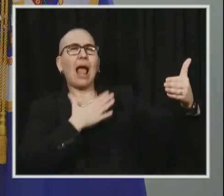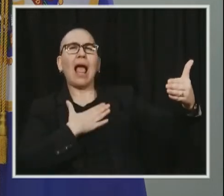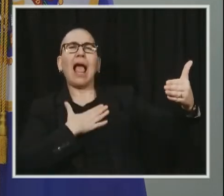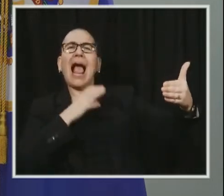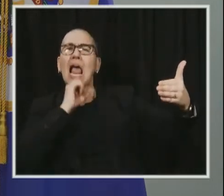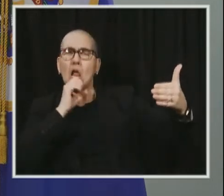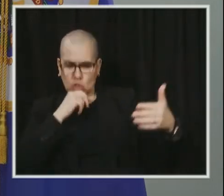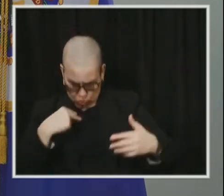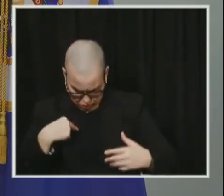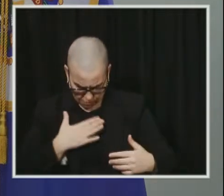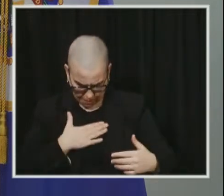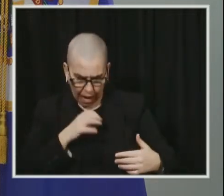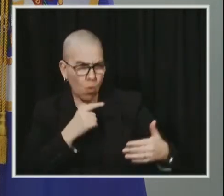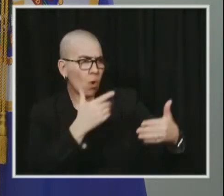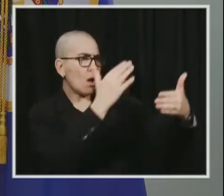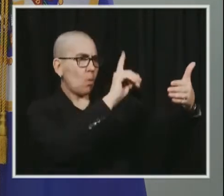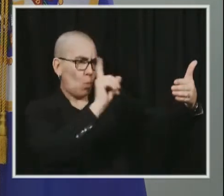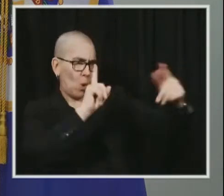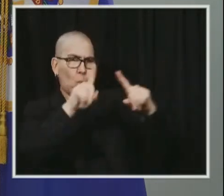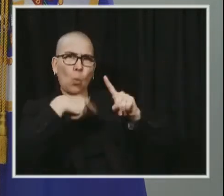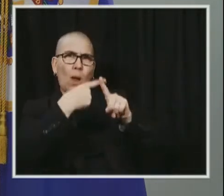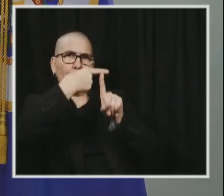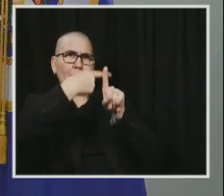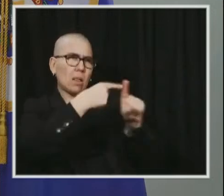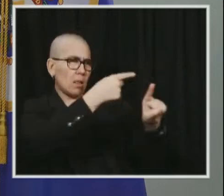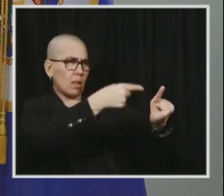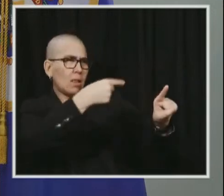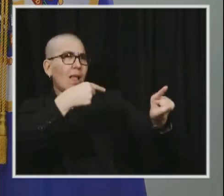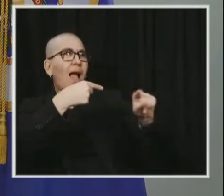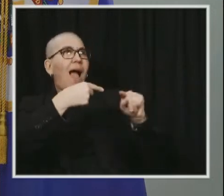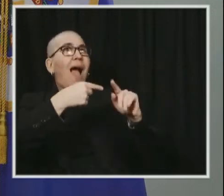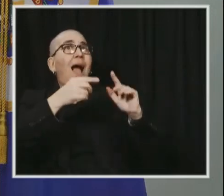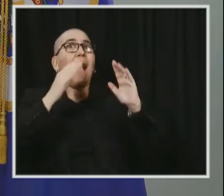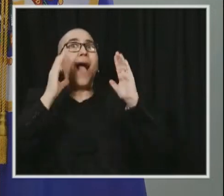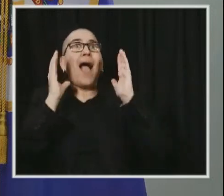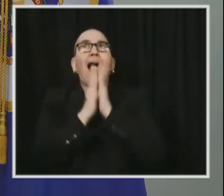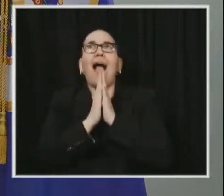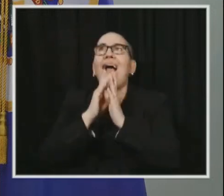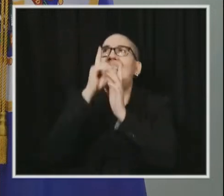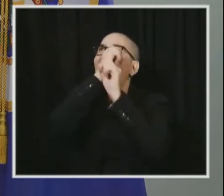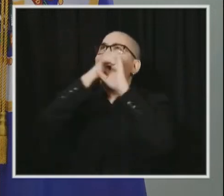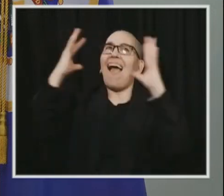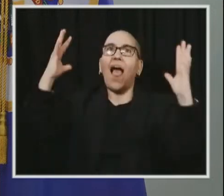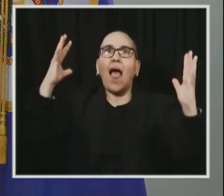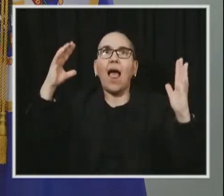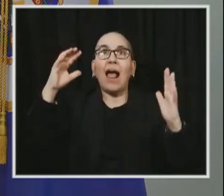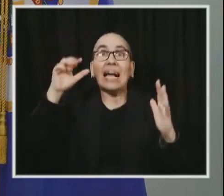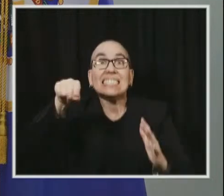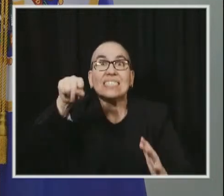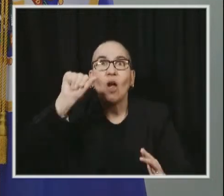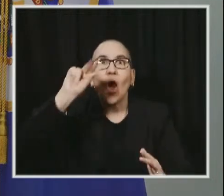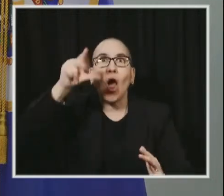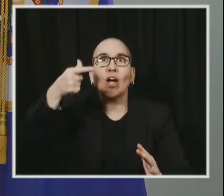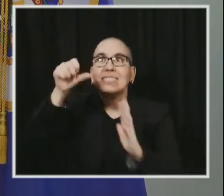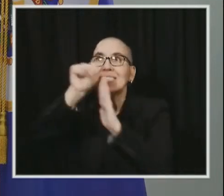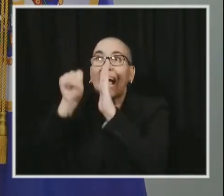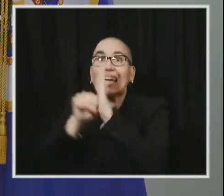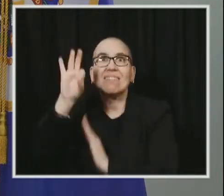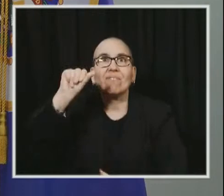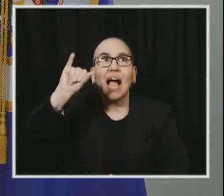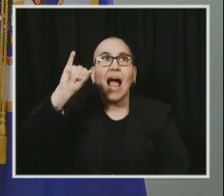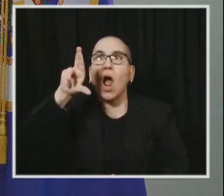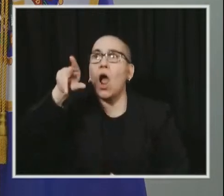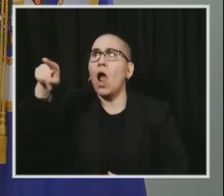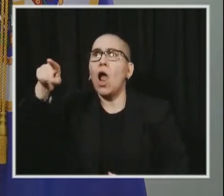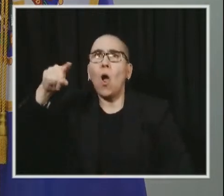walking down those streets at Dam Patch Boulevard with a corn dog in my hand is like the happiest thought I can imagine. That is within our reach.